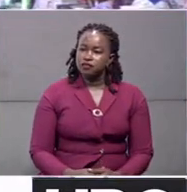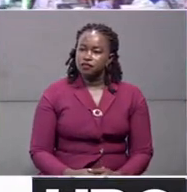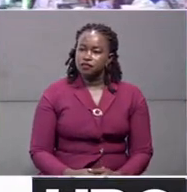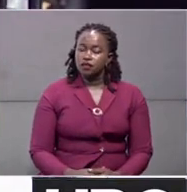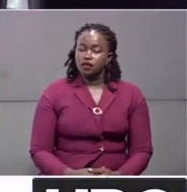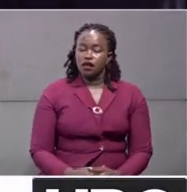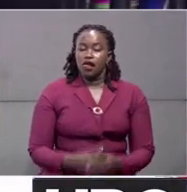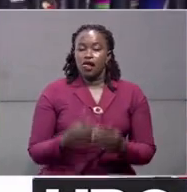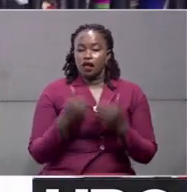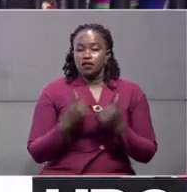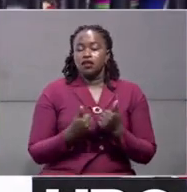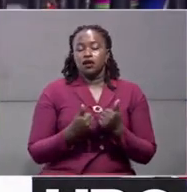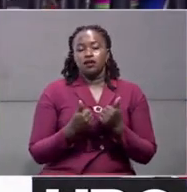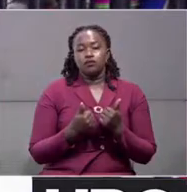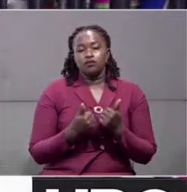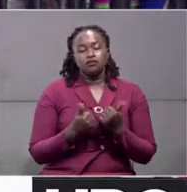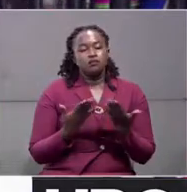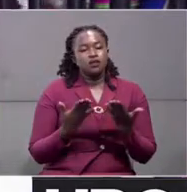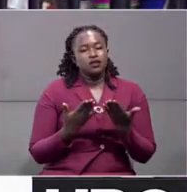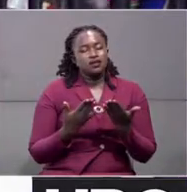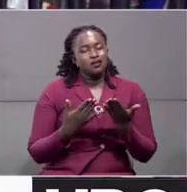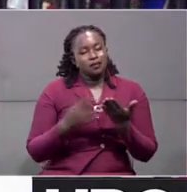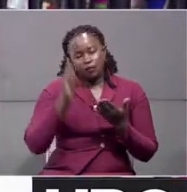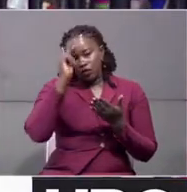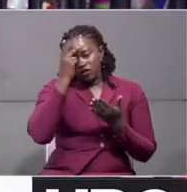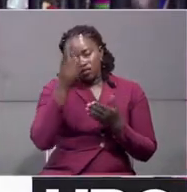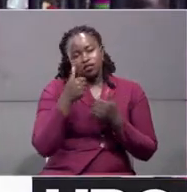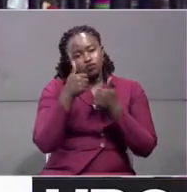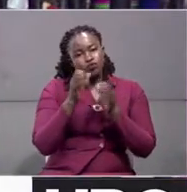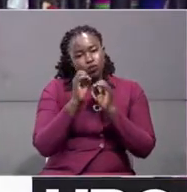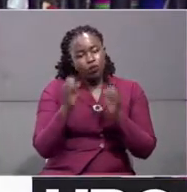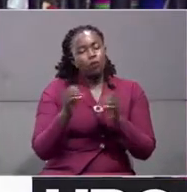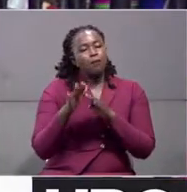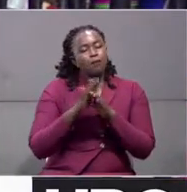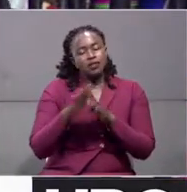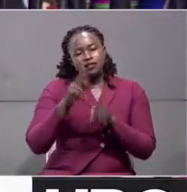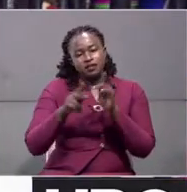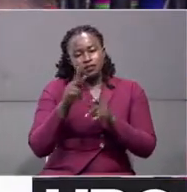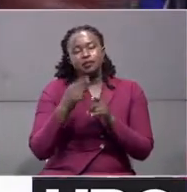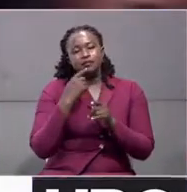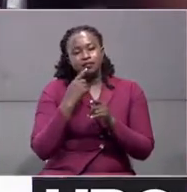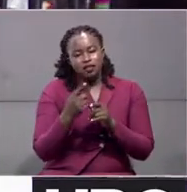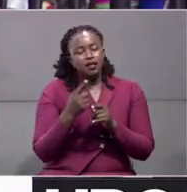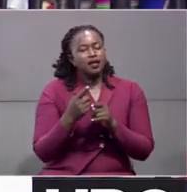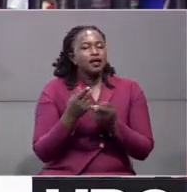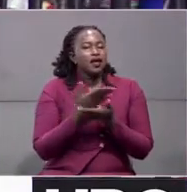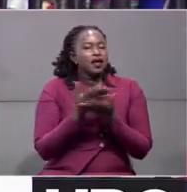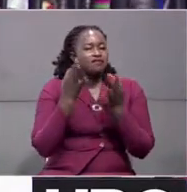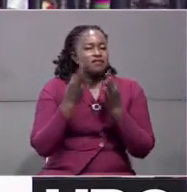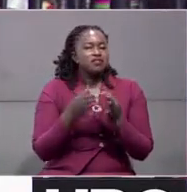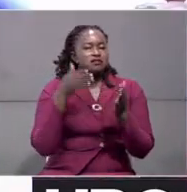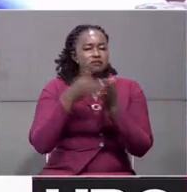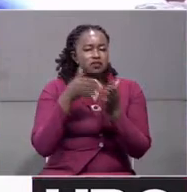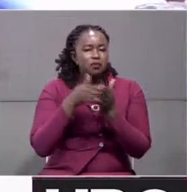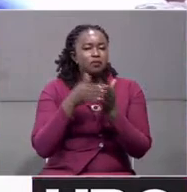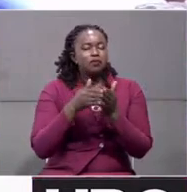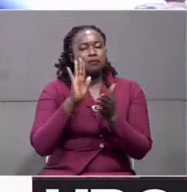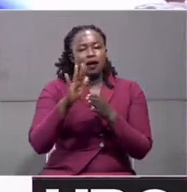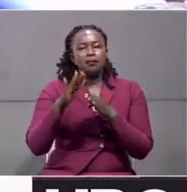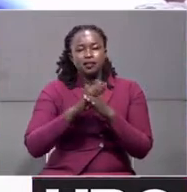From IFRIS to unfavorable policies, the traders say everything is affecting their businesses.